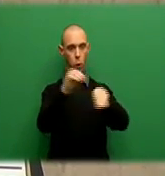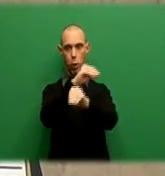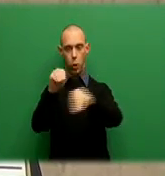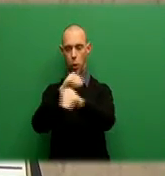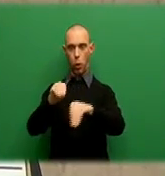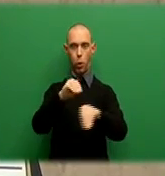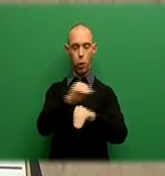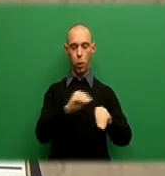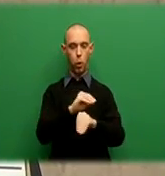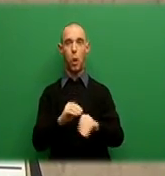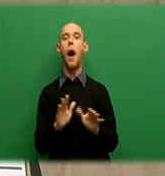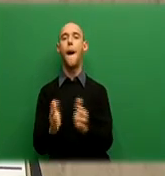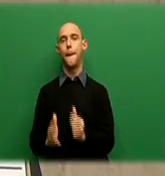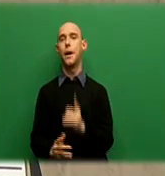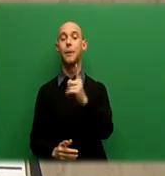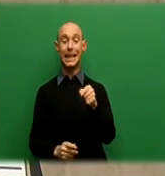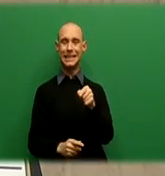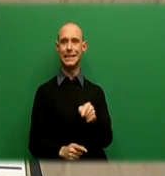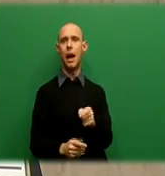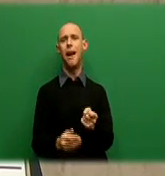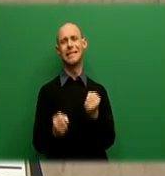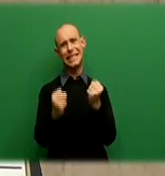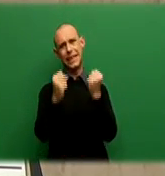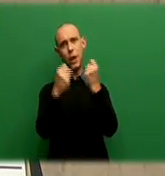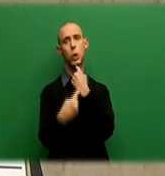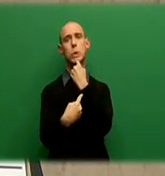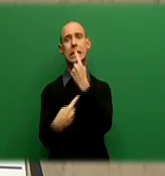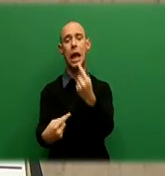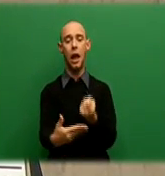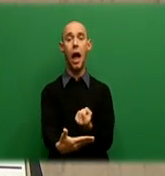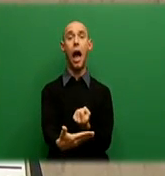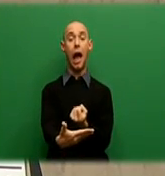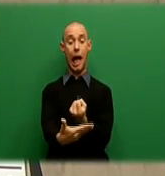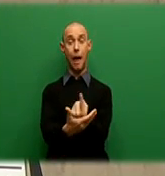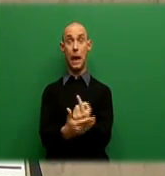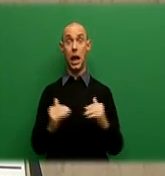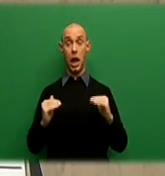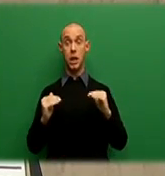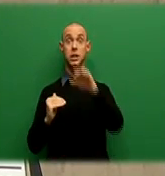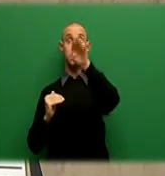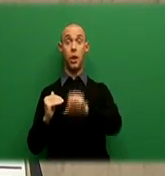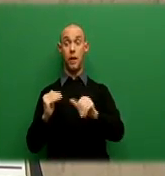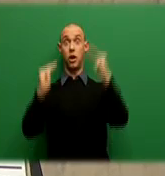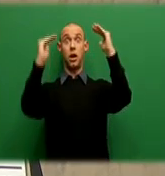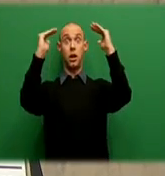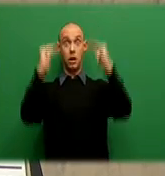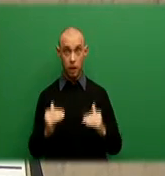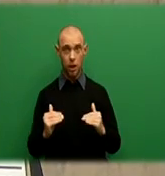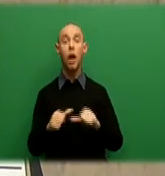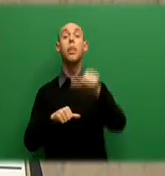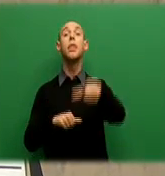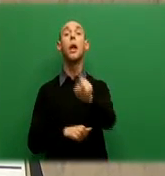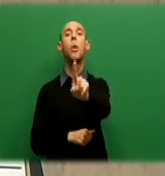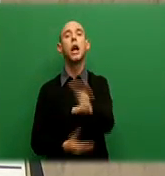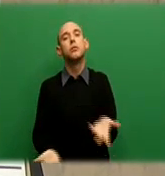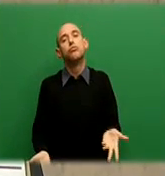difficult to say, you know, what exactly would happen and how much would happen. But I think it's important to note that if a downgrade were to be